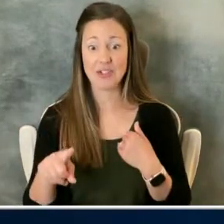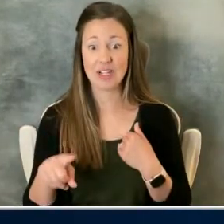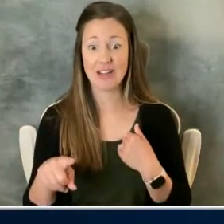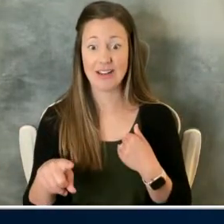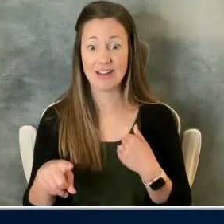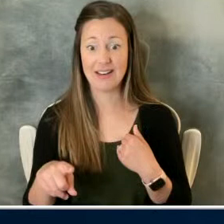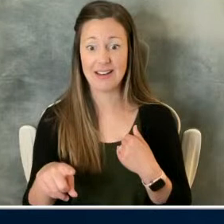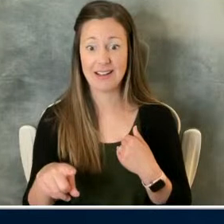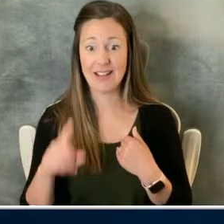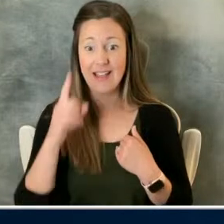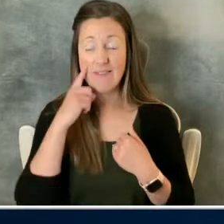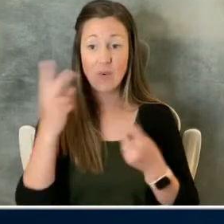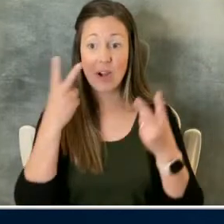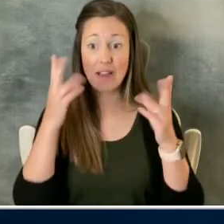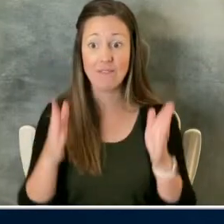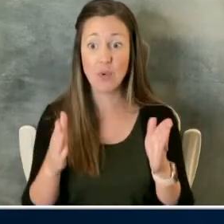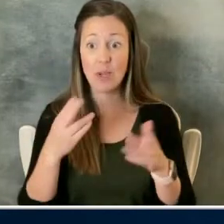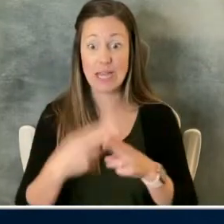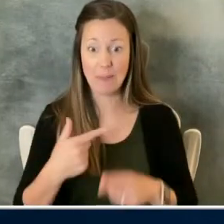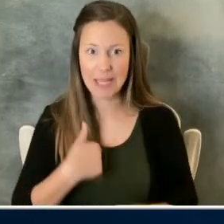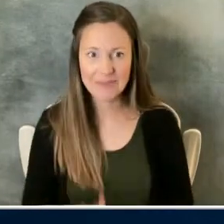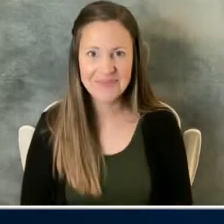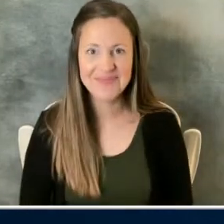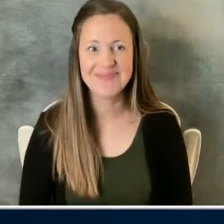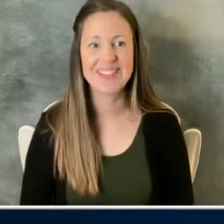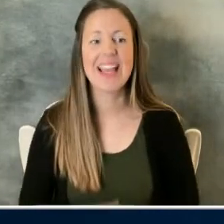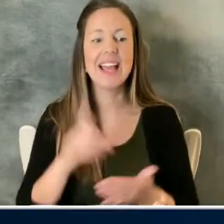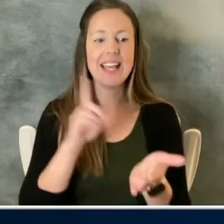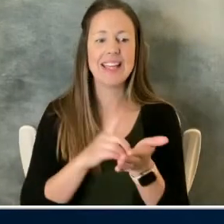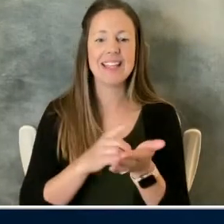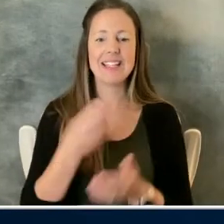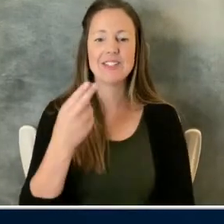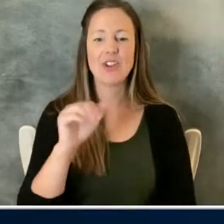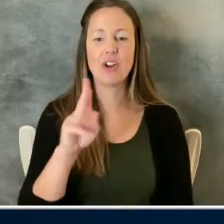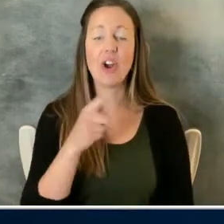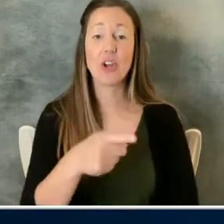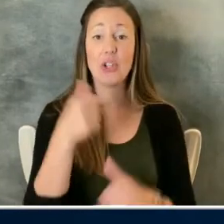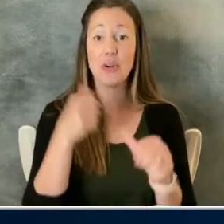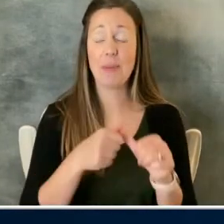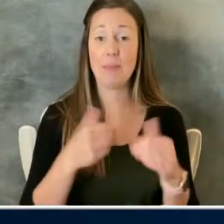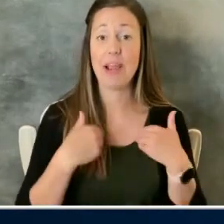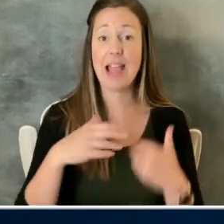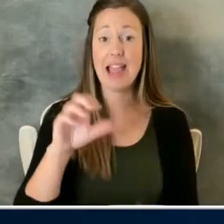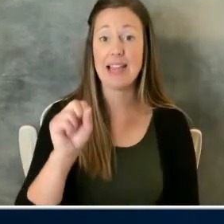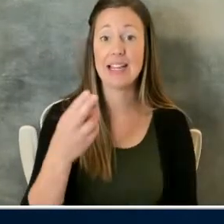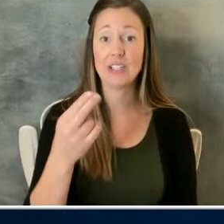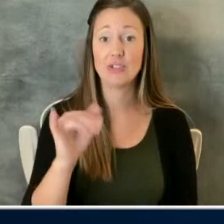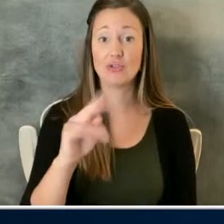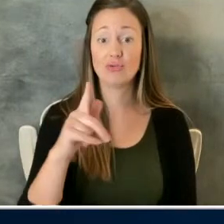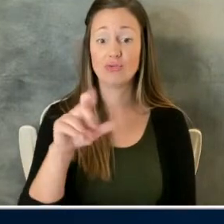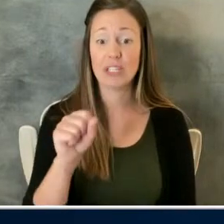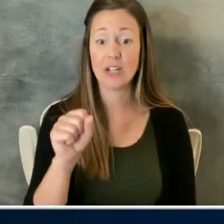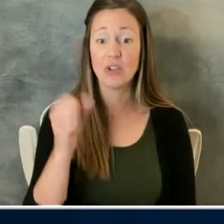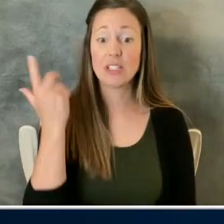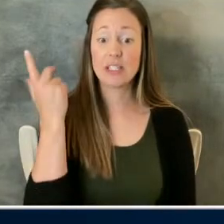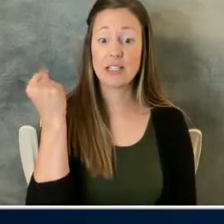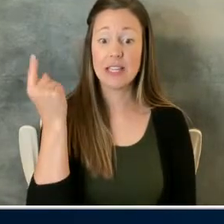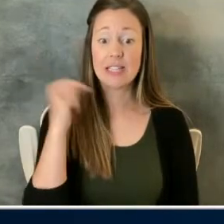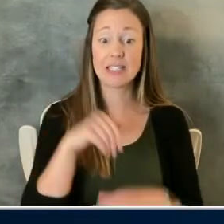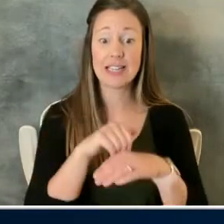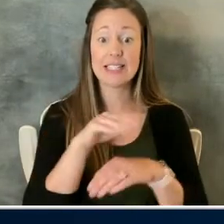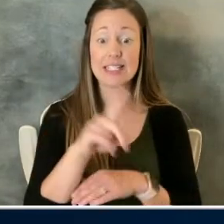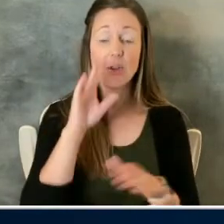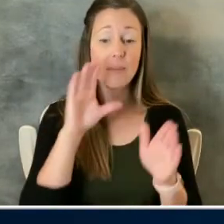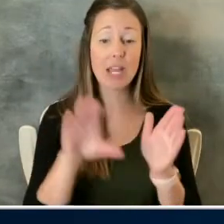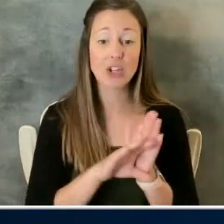me. Dr. Hawkinson, you remember I had shingles last year because I was texting you pictures and crying over it. You were so